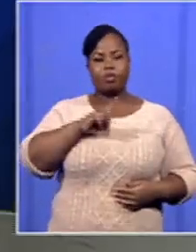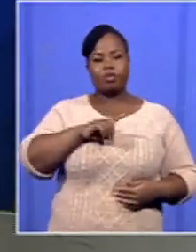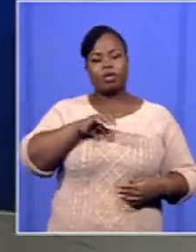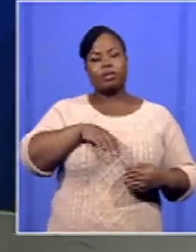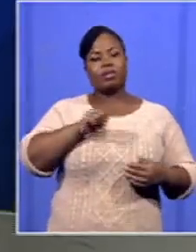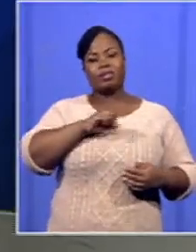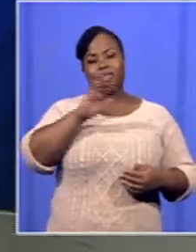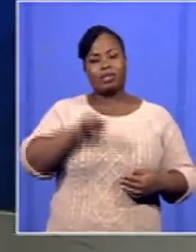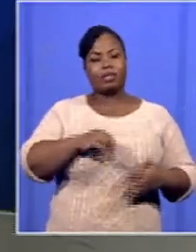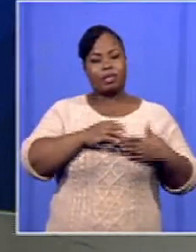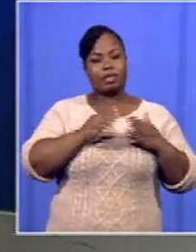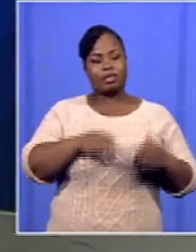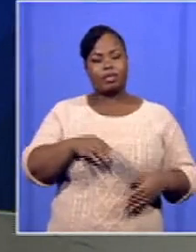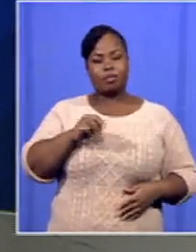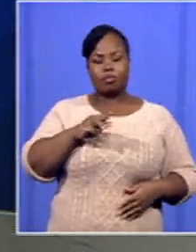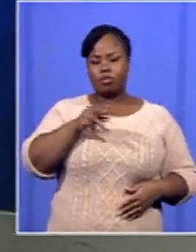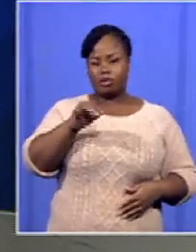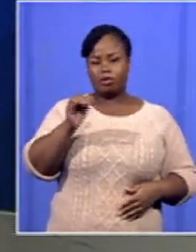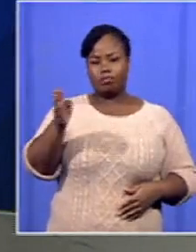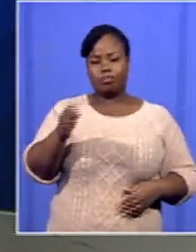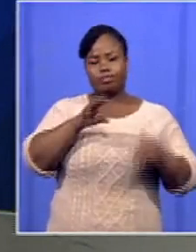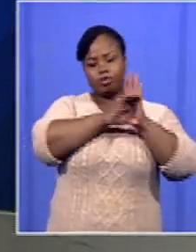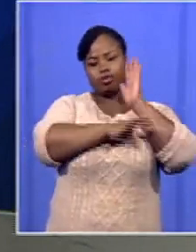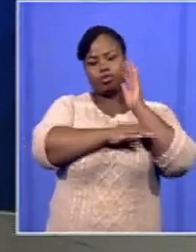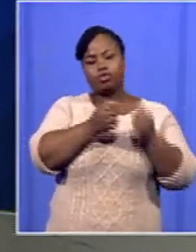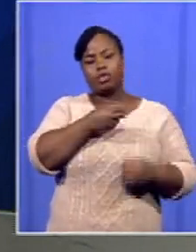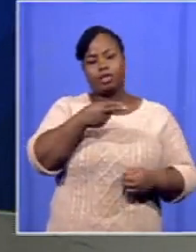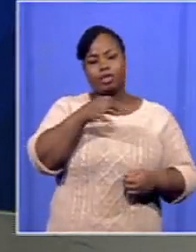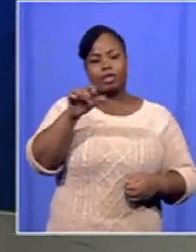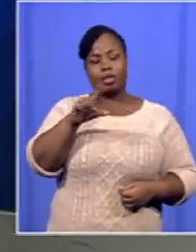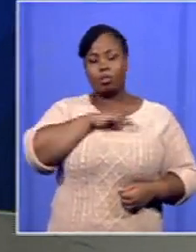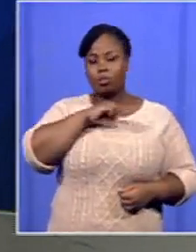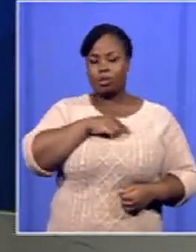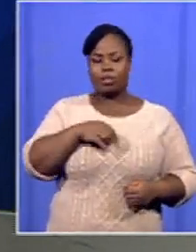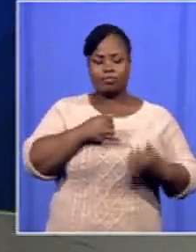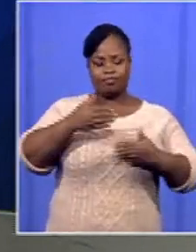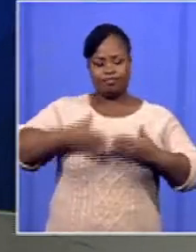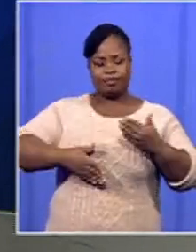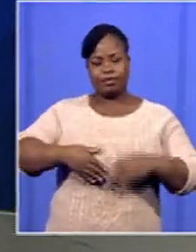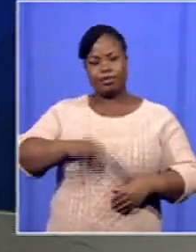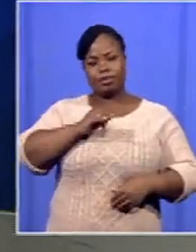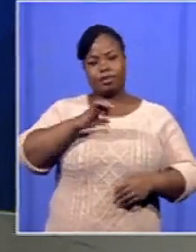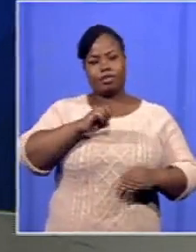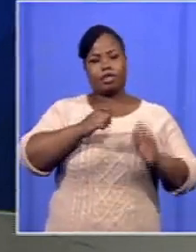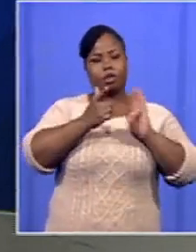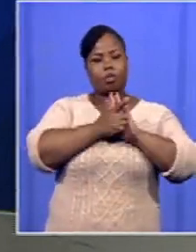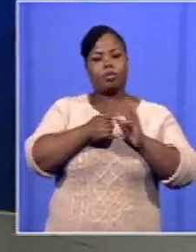Maimane, and others at Constitutional Hill marking the deadline by which the electoral law should have been passed. Let's take